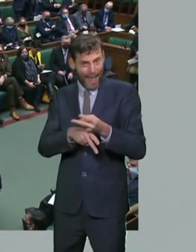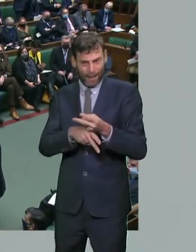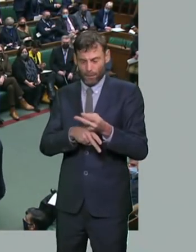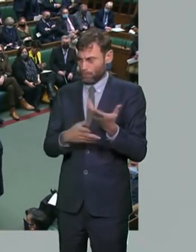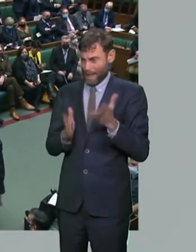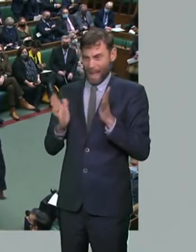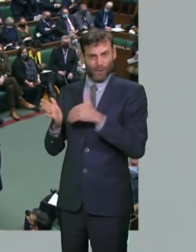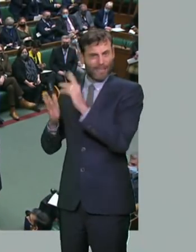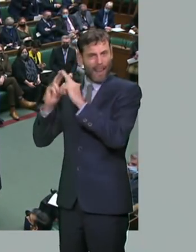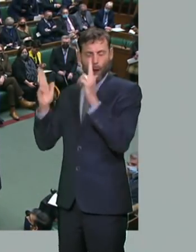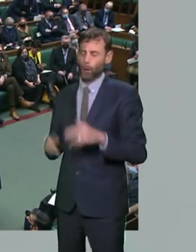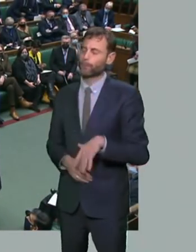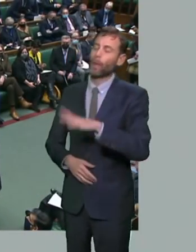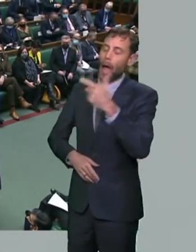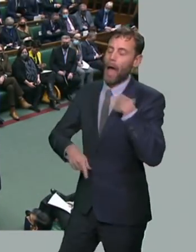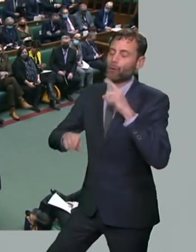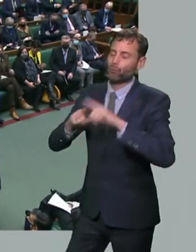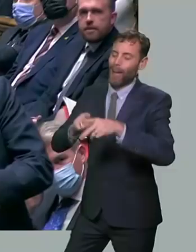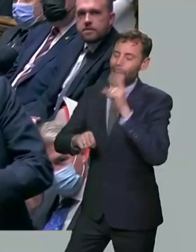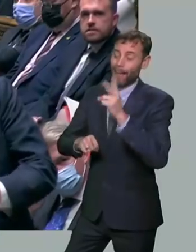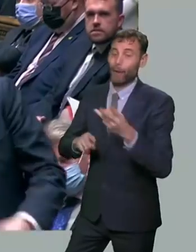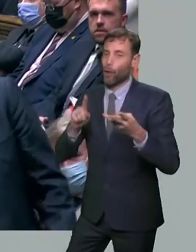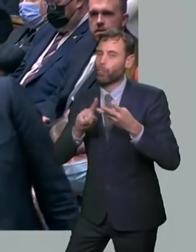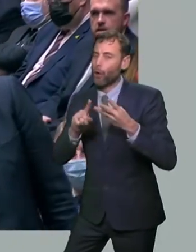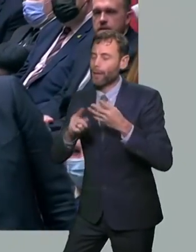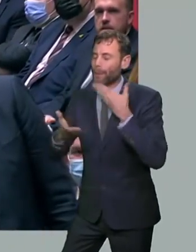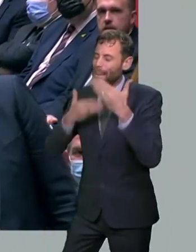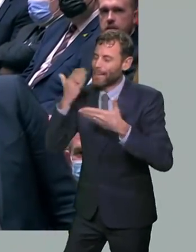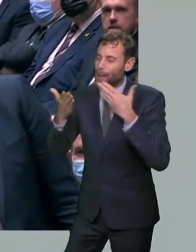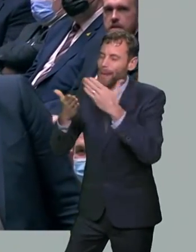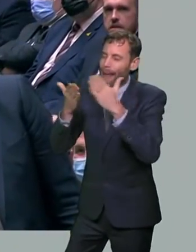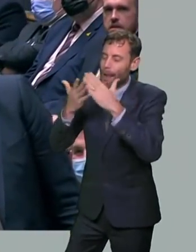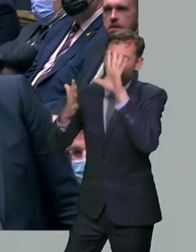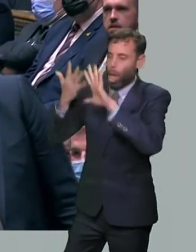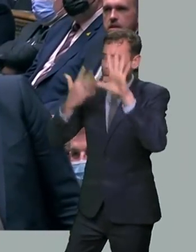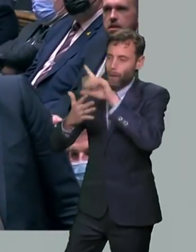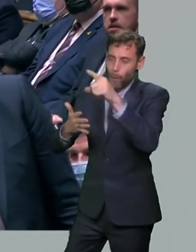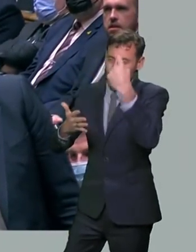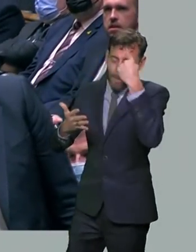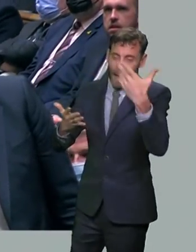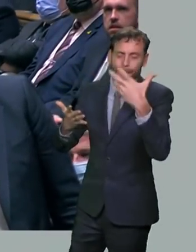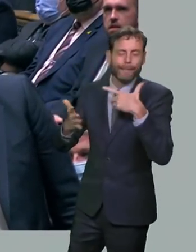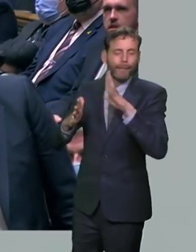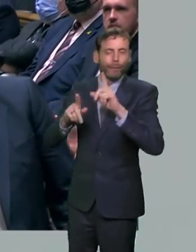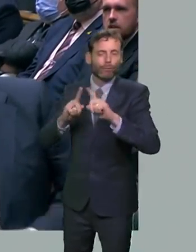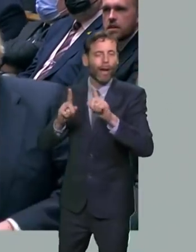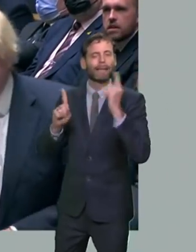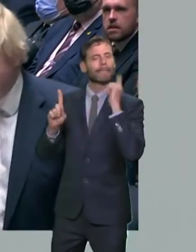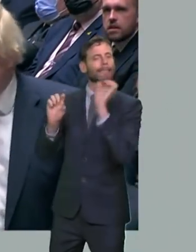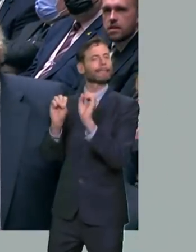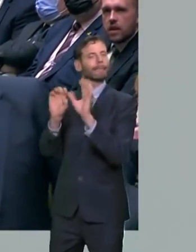Mr. Speaker, I'm going to have a third go at trying to clear this up in the befuddled mind of the Right Honourable Gentleman